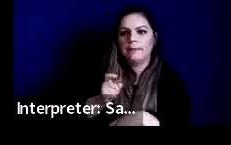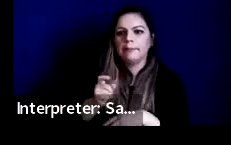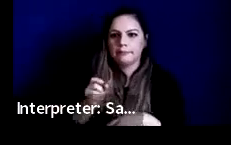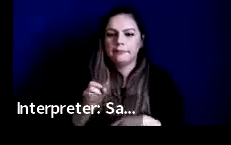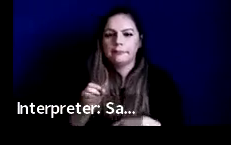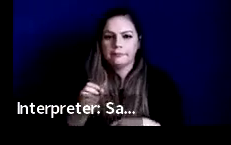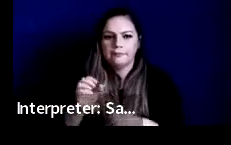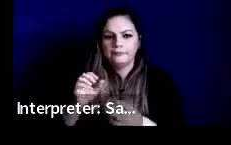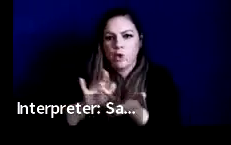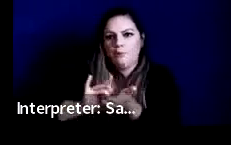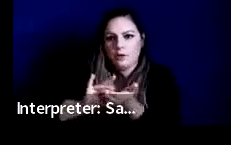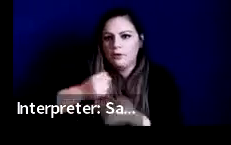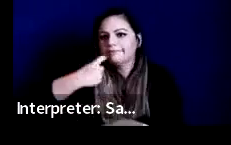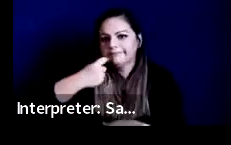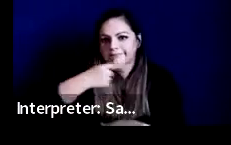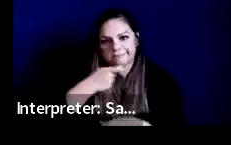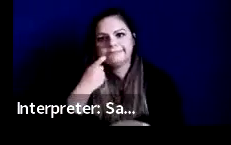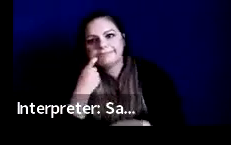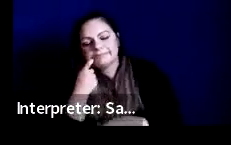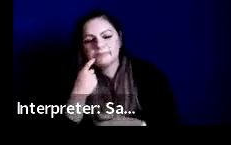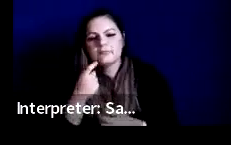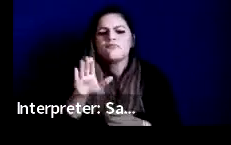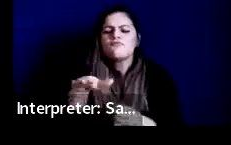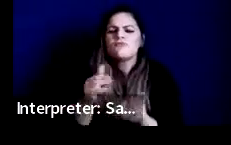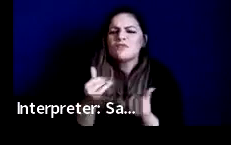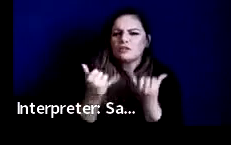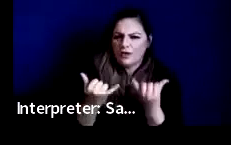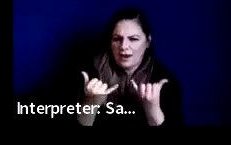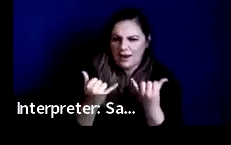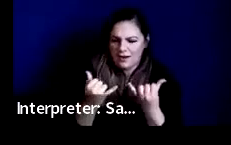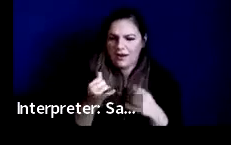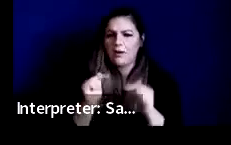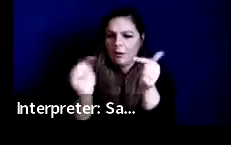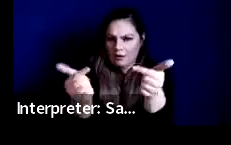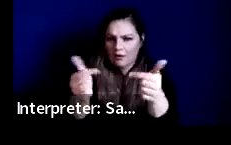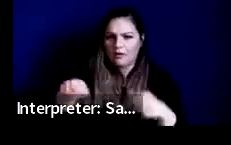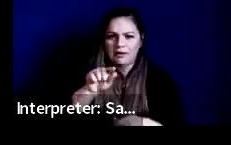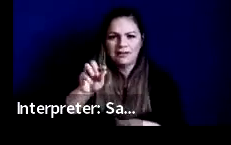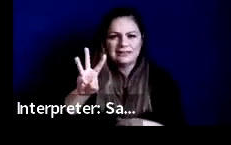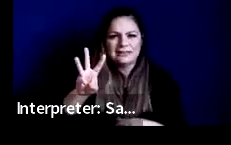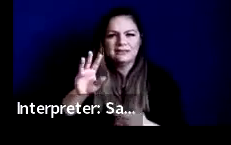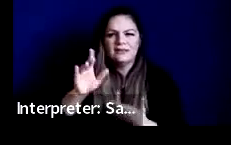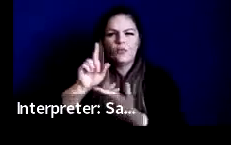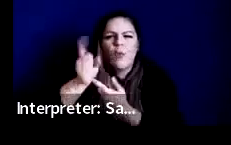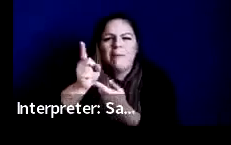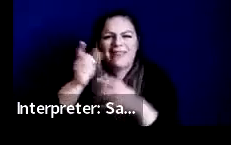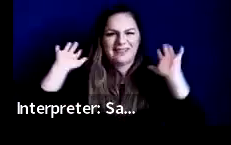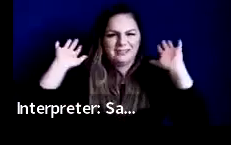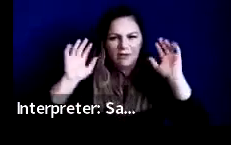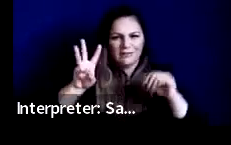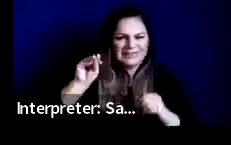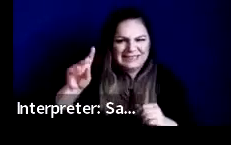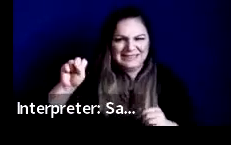take 60 seconds and hop into the chat and tell us what